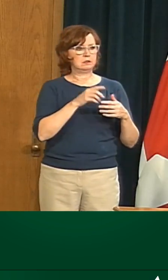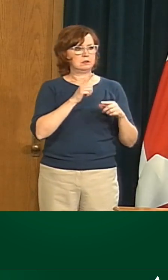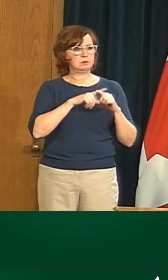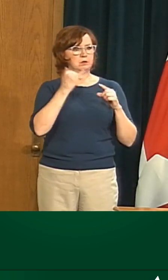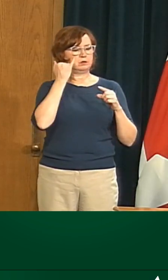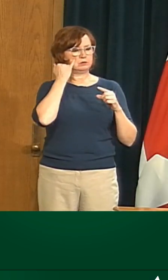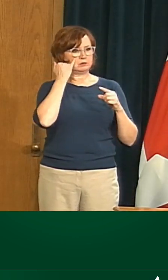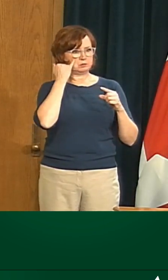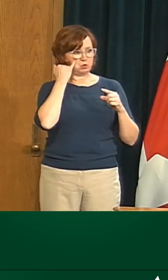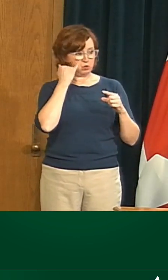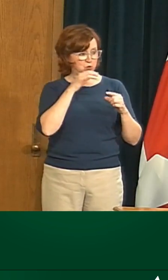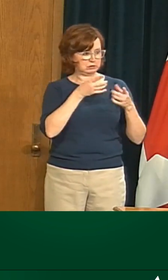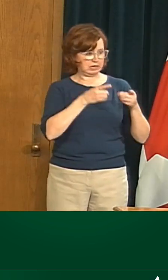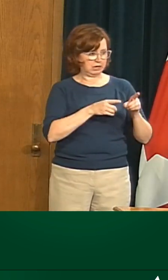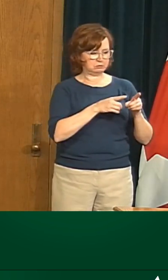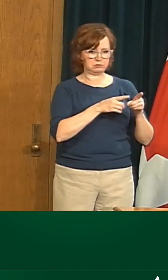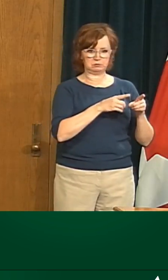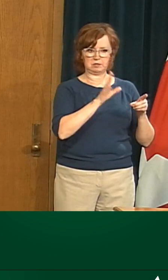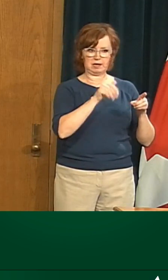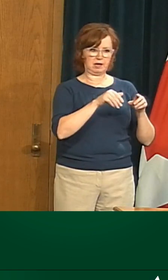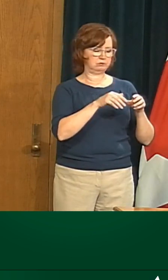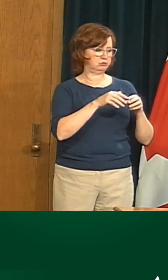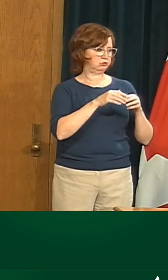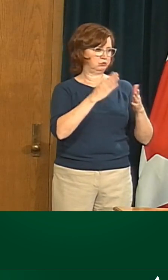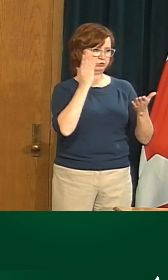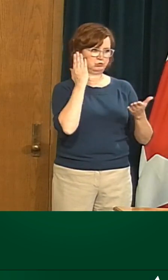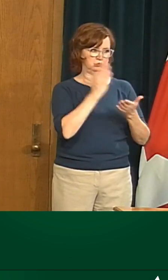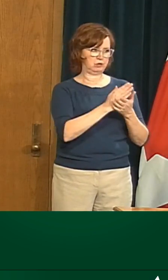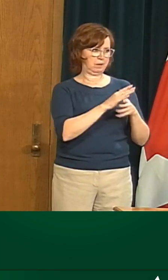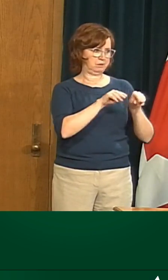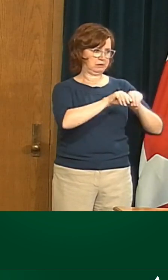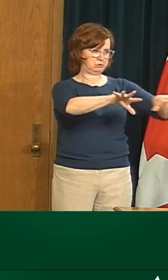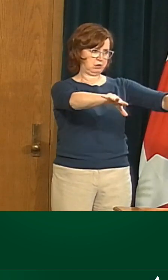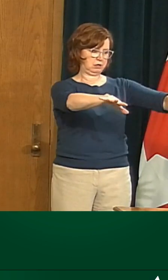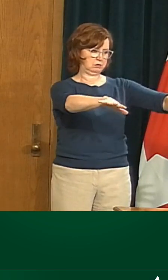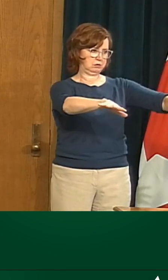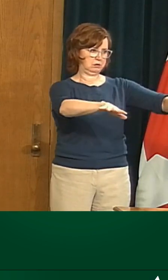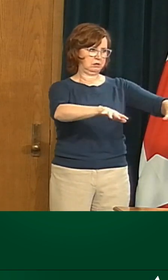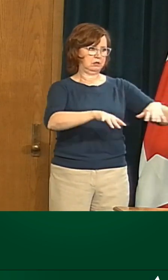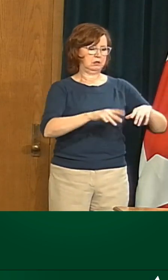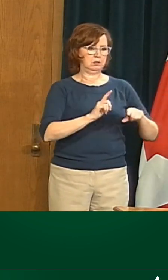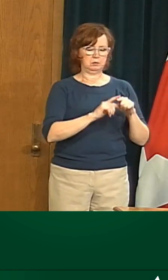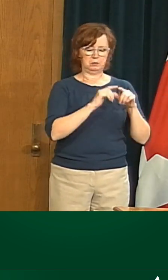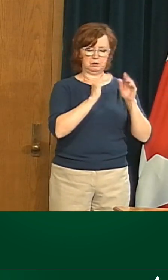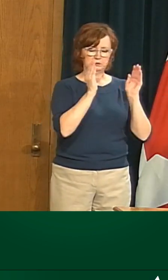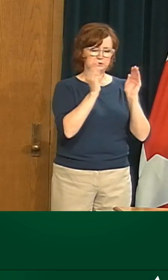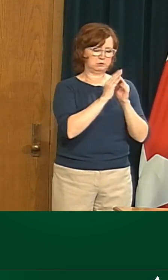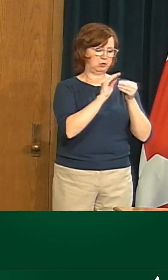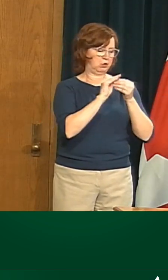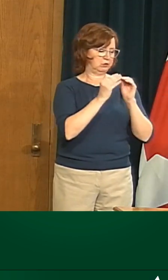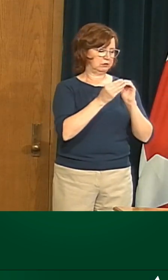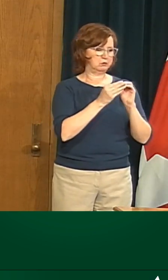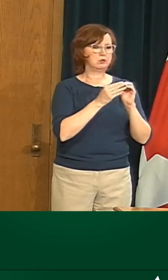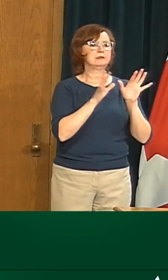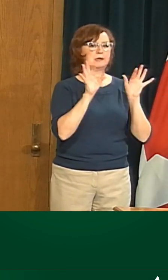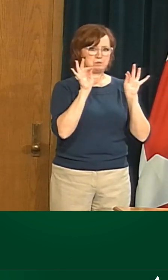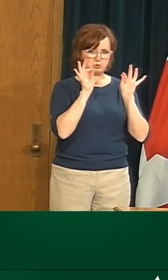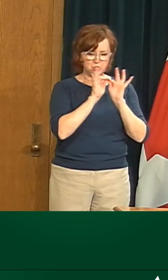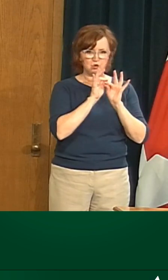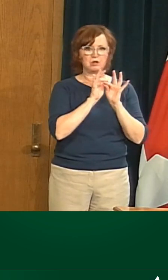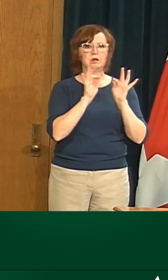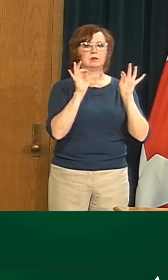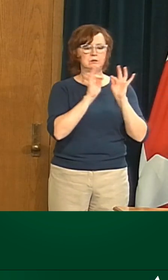outbreak cluster, and we have to manage that very quickly so that it doesn't spread further, but at least we can explain it. But if we see lots of unexplained